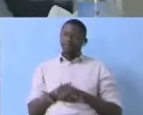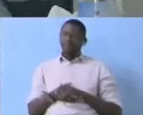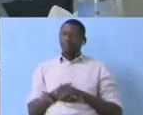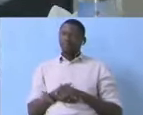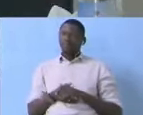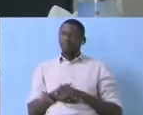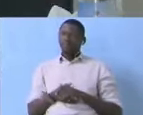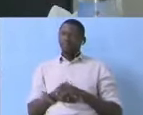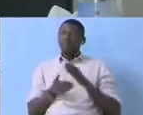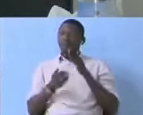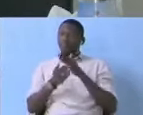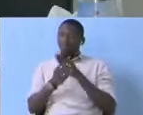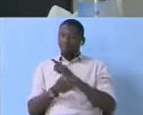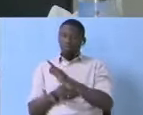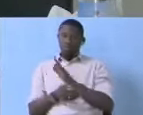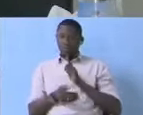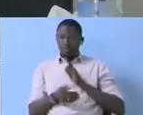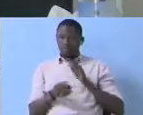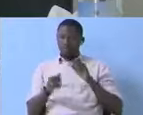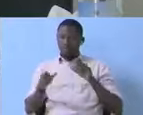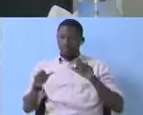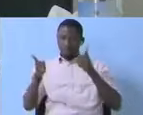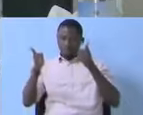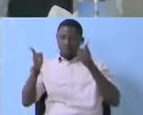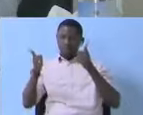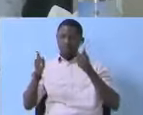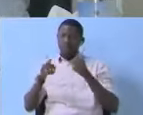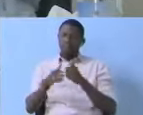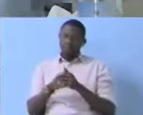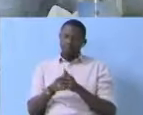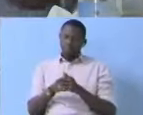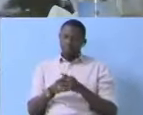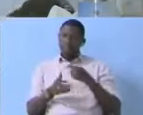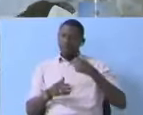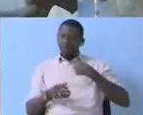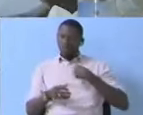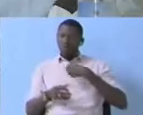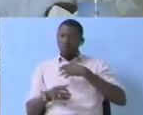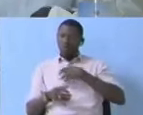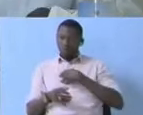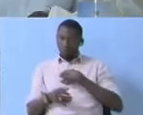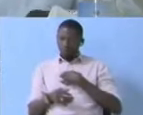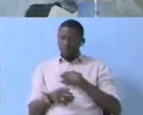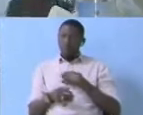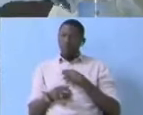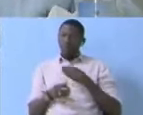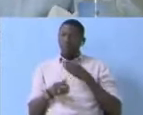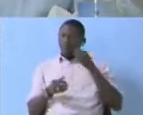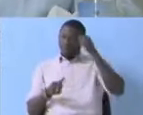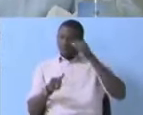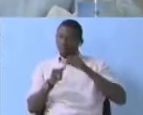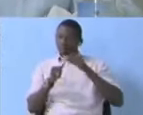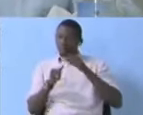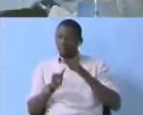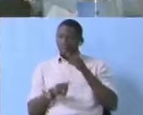wanyama. Before we start, Janimba Damutala, I just want to remind